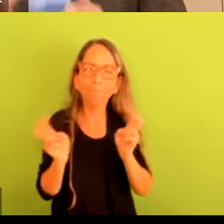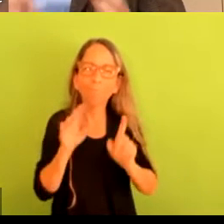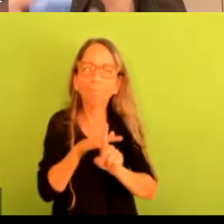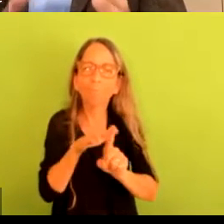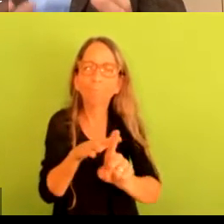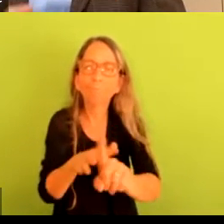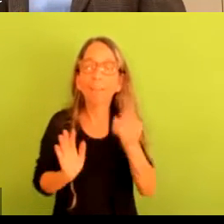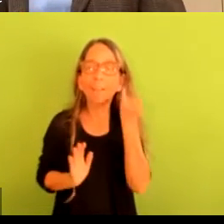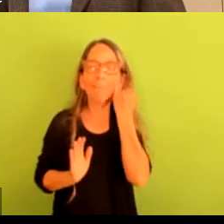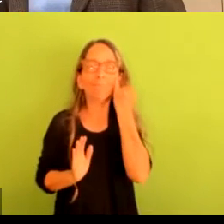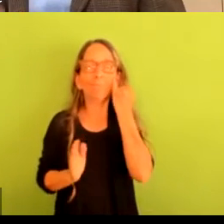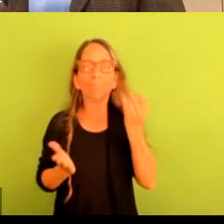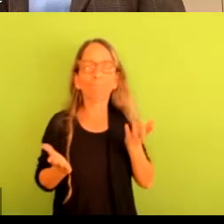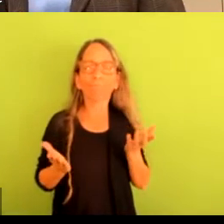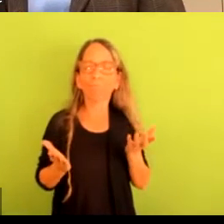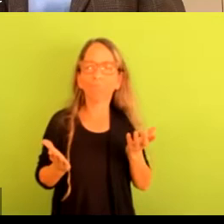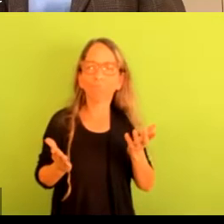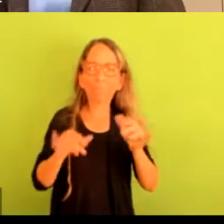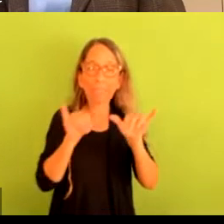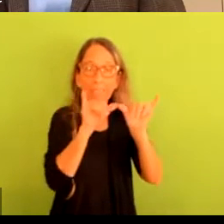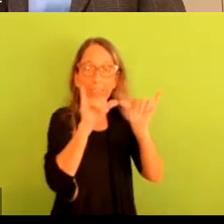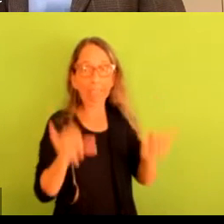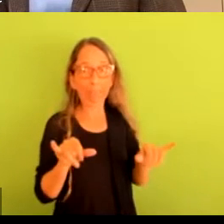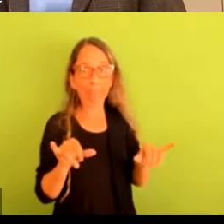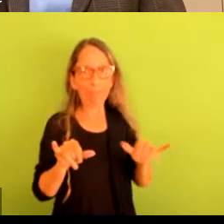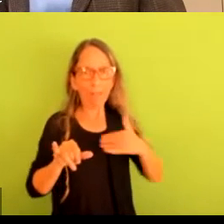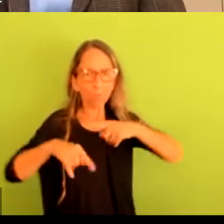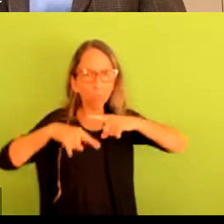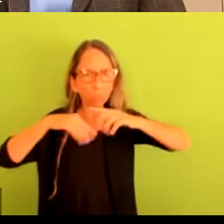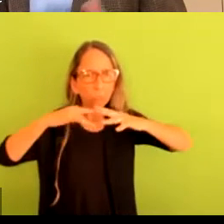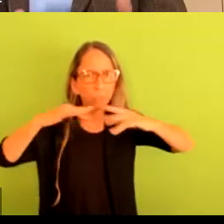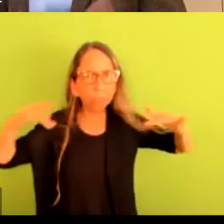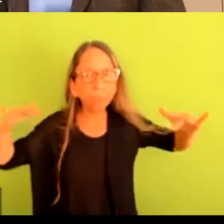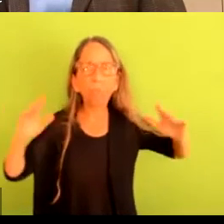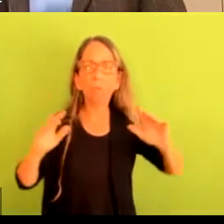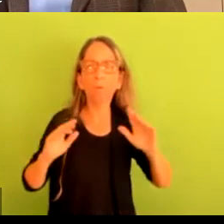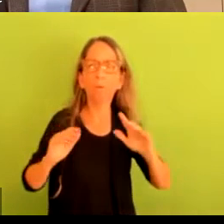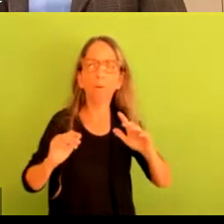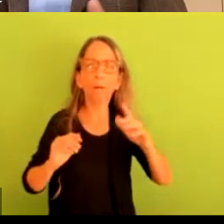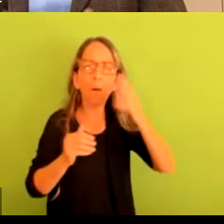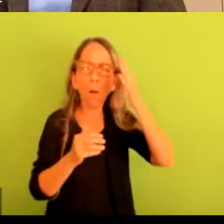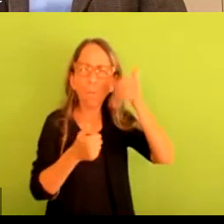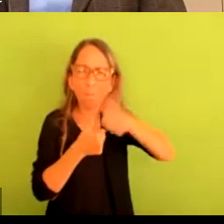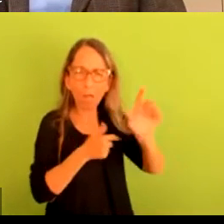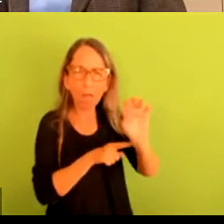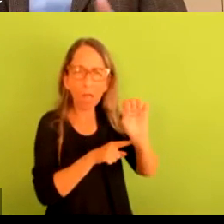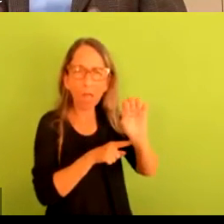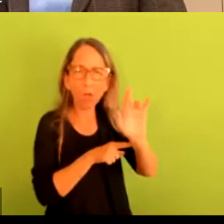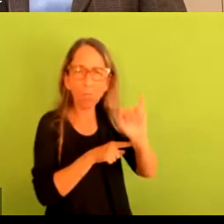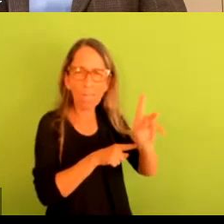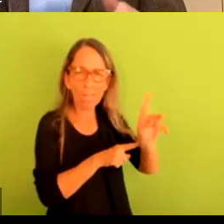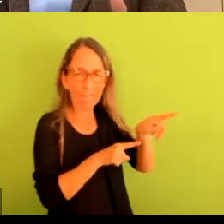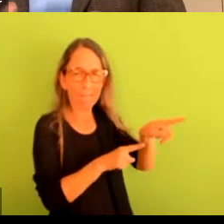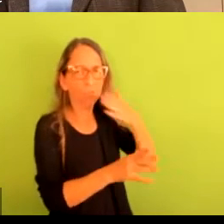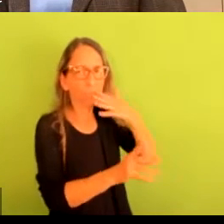the variety may allow you to switch in and out of it. So Eric brought up a great point. If you're sitting on hold for hours